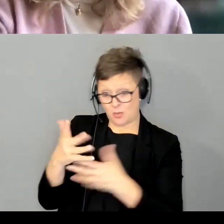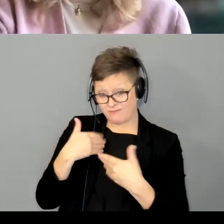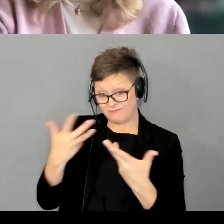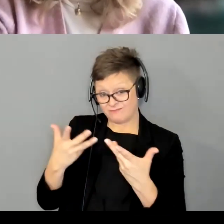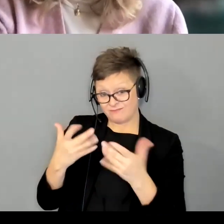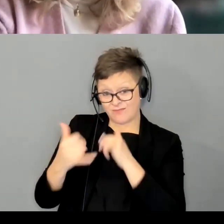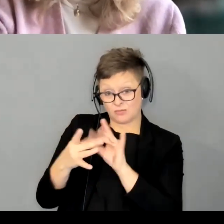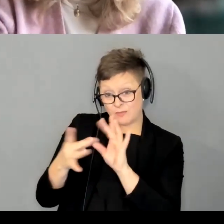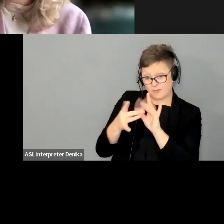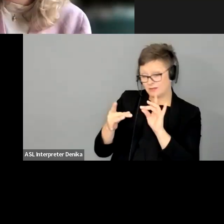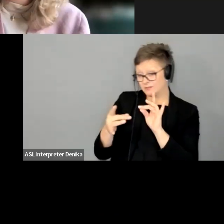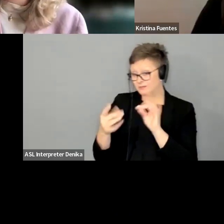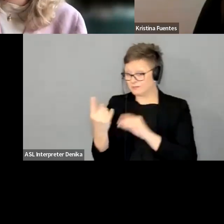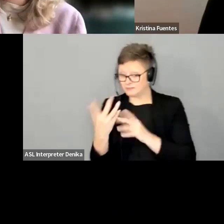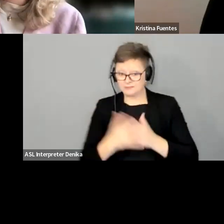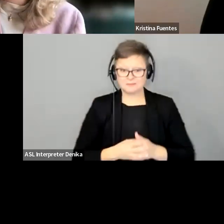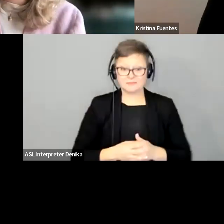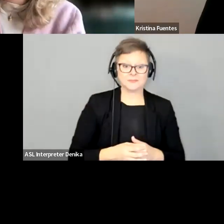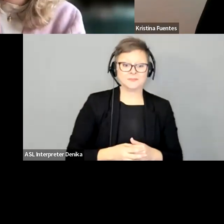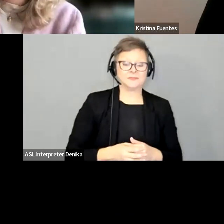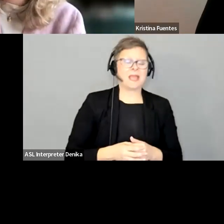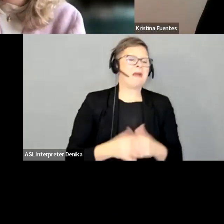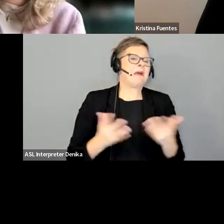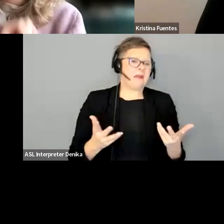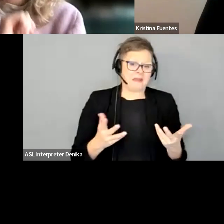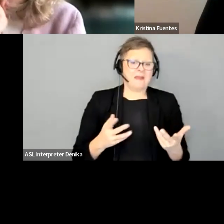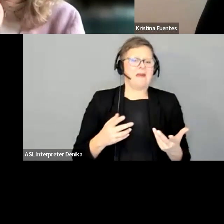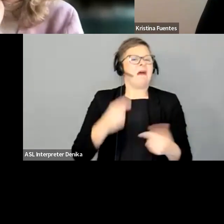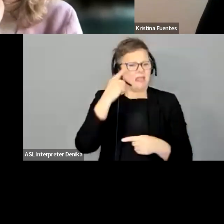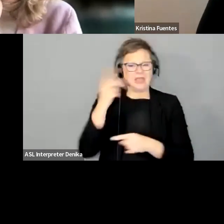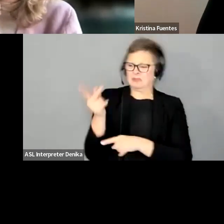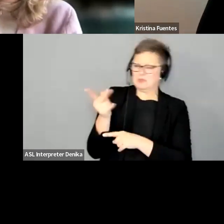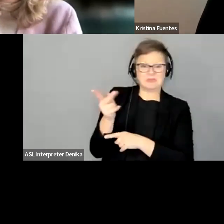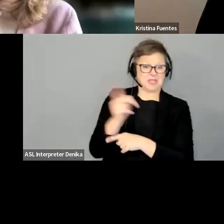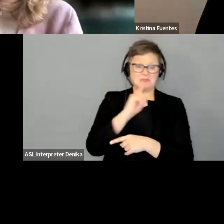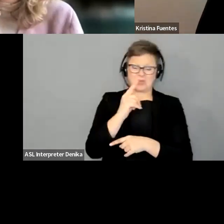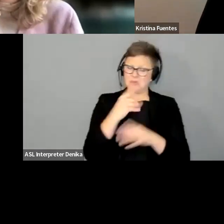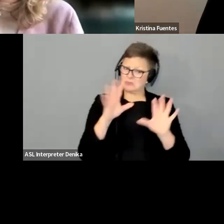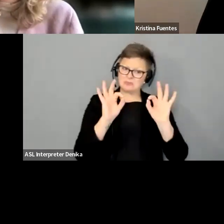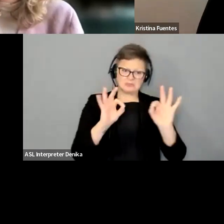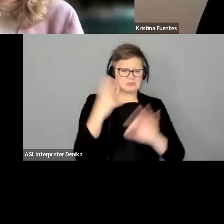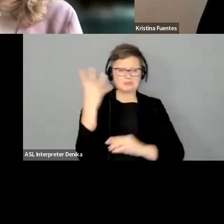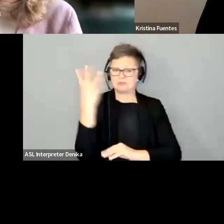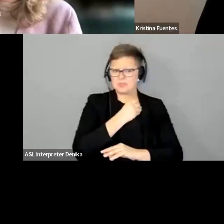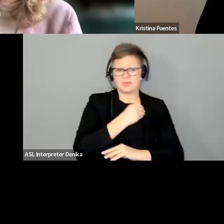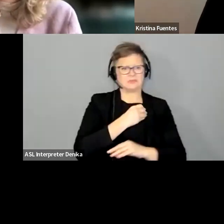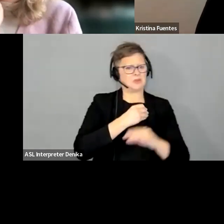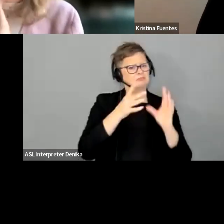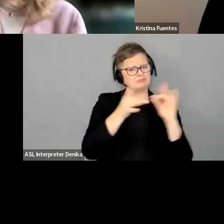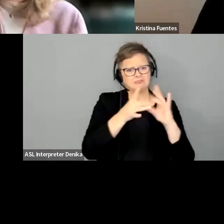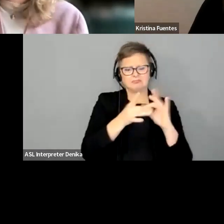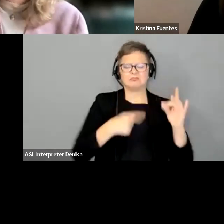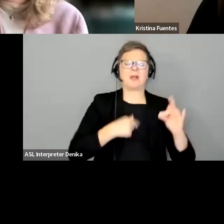closing statements? You know what, I think Mahadio and Rebecca both made some really beautiful points there. So I'm going to leave